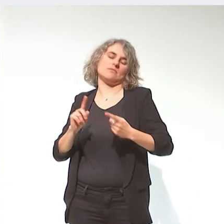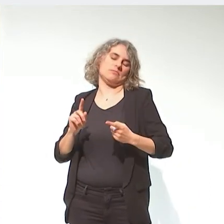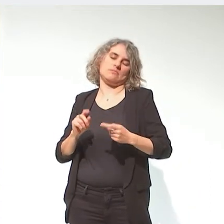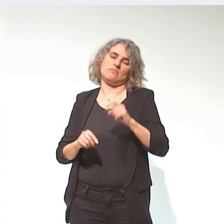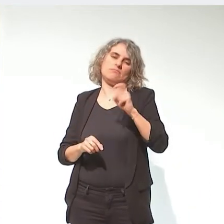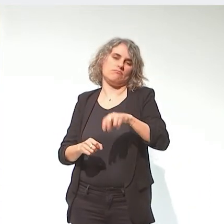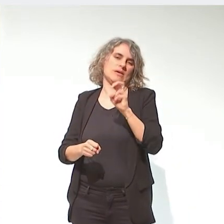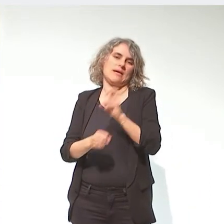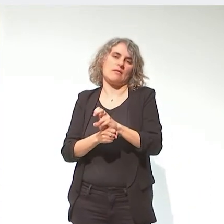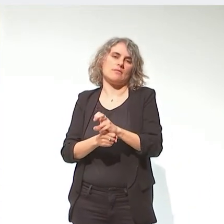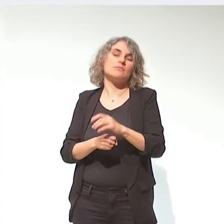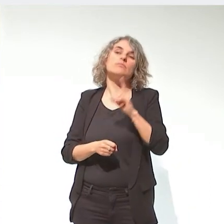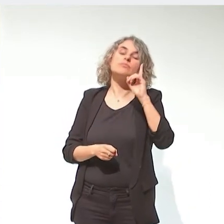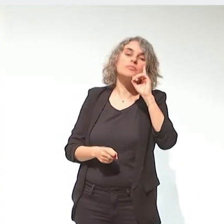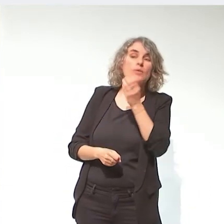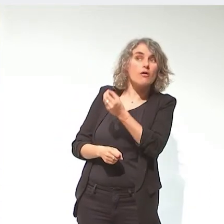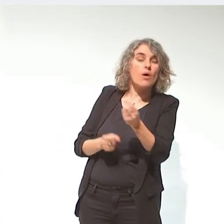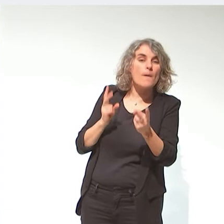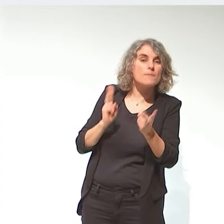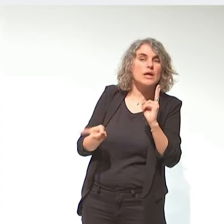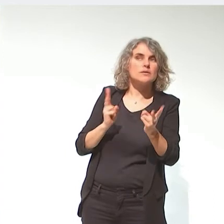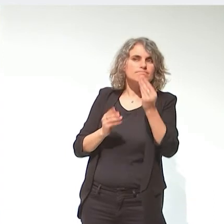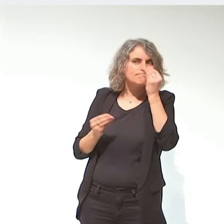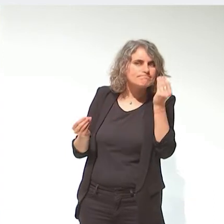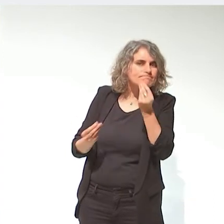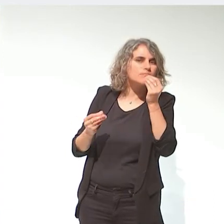better way of achieving goals.